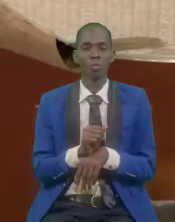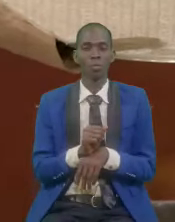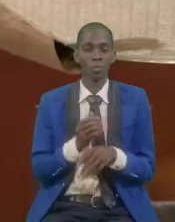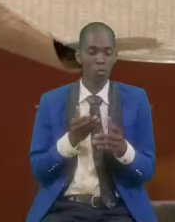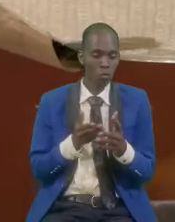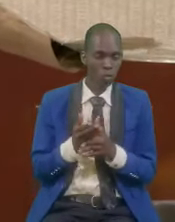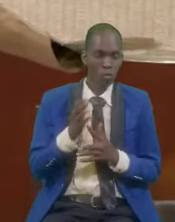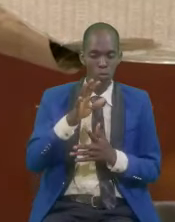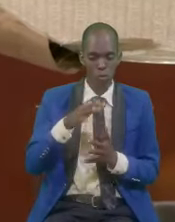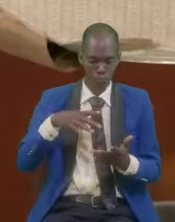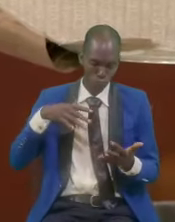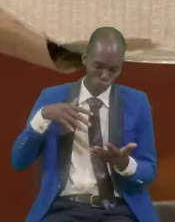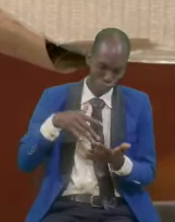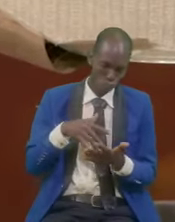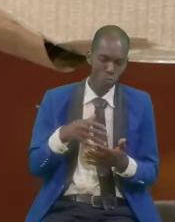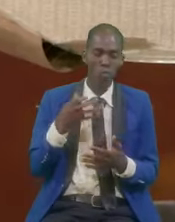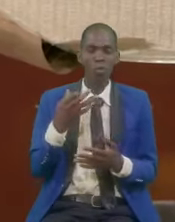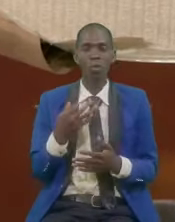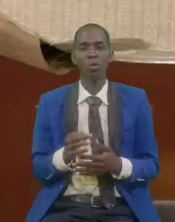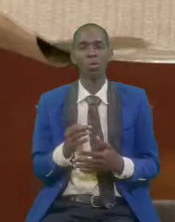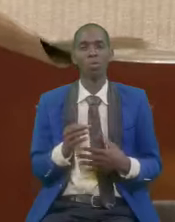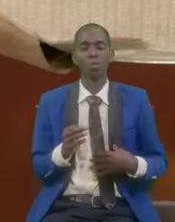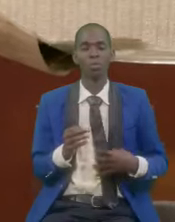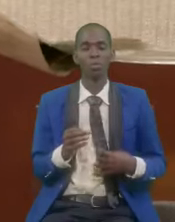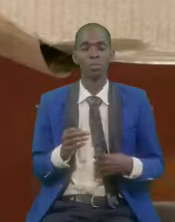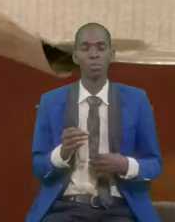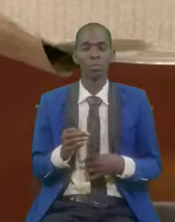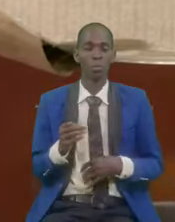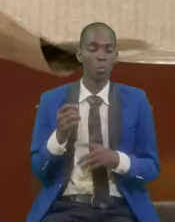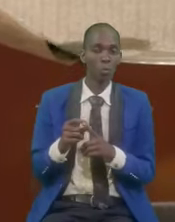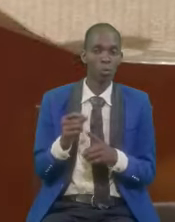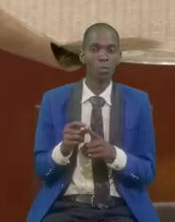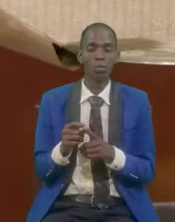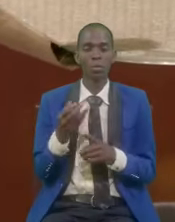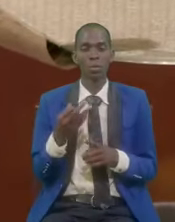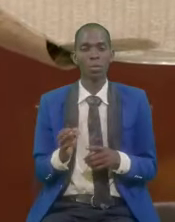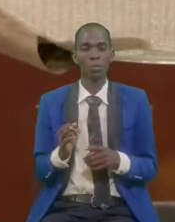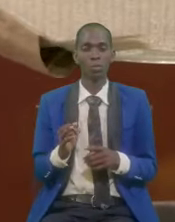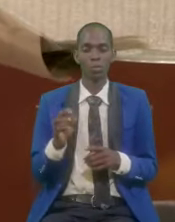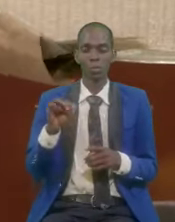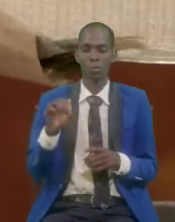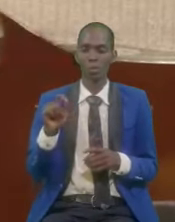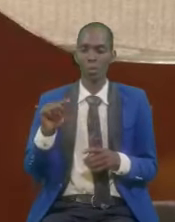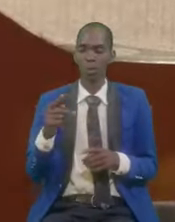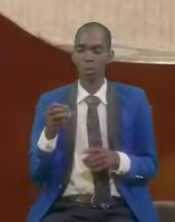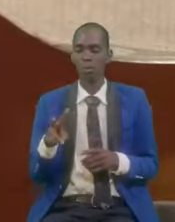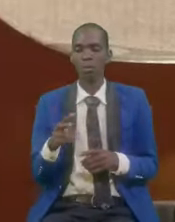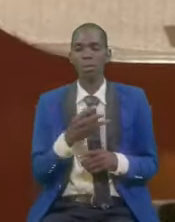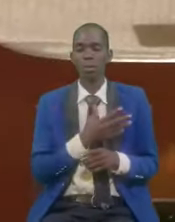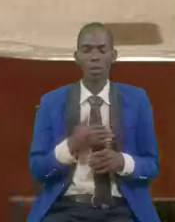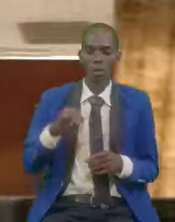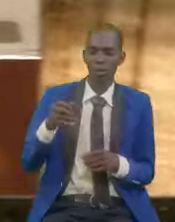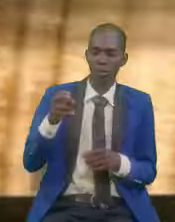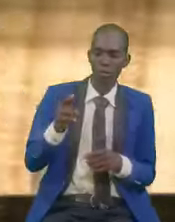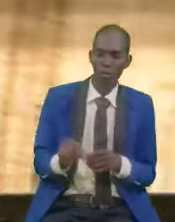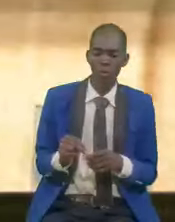your reading of Matthew, and John was there through the reading of John, and all those apostles